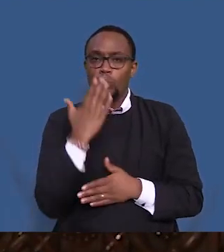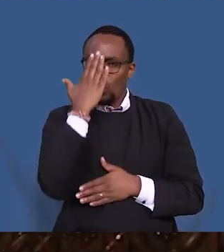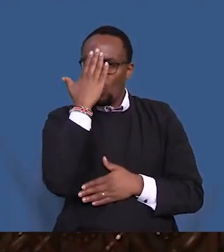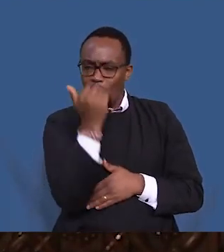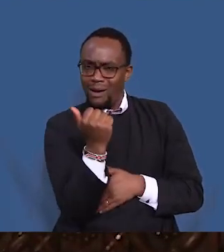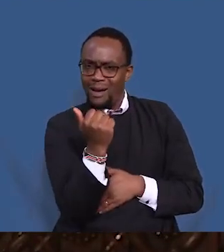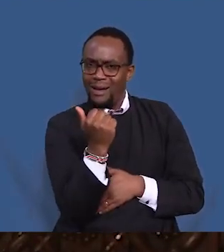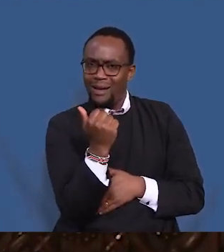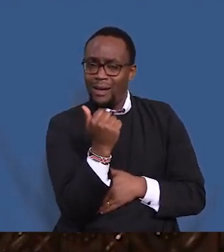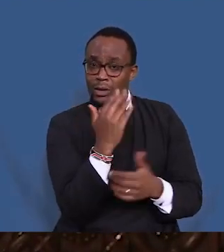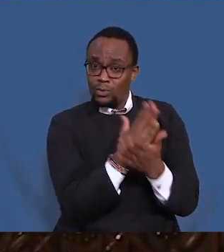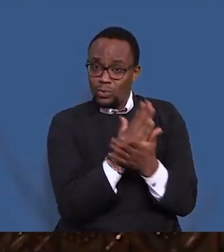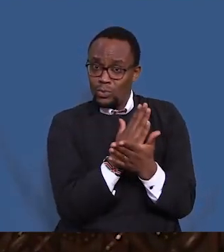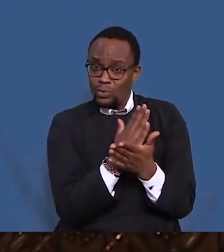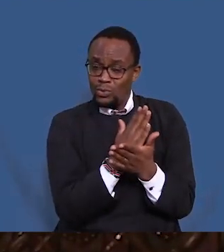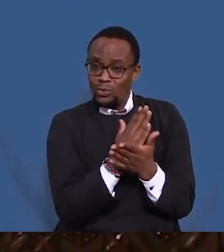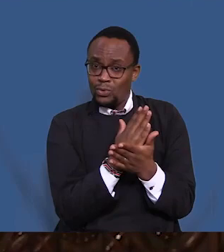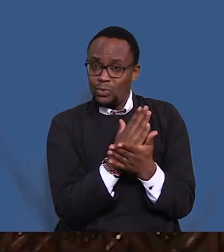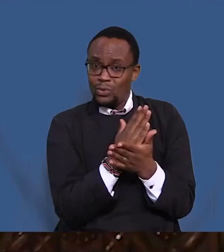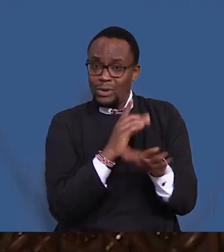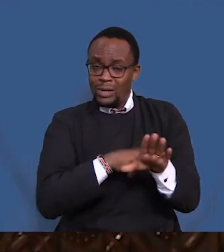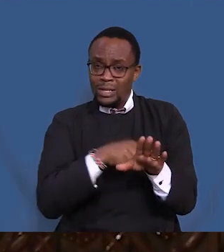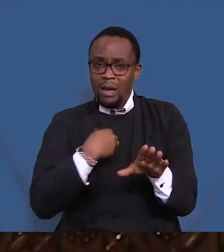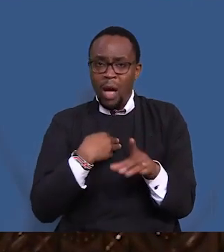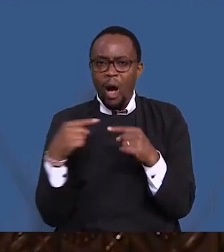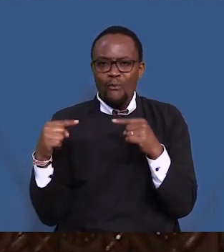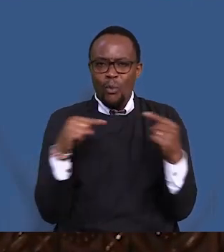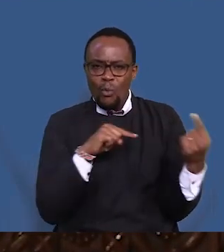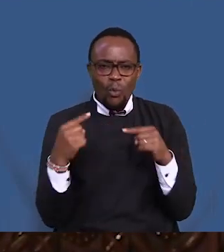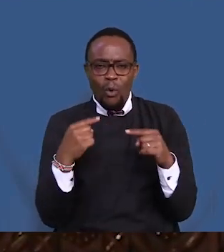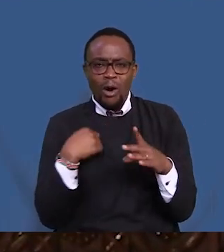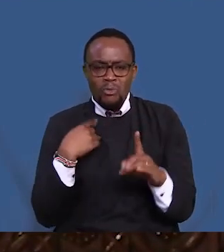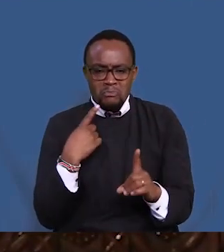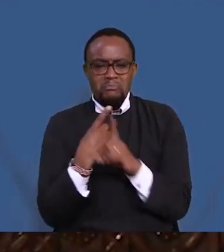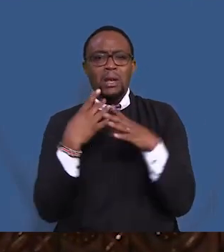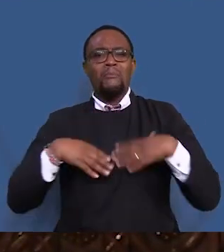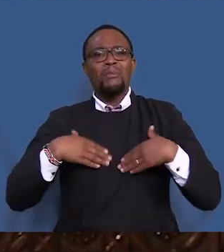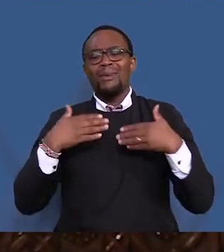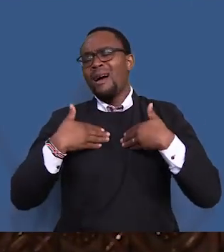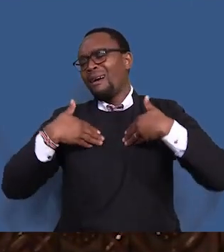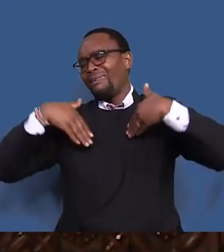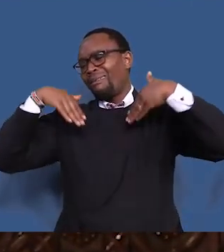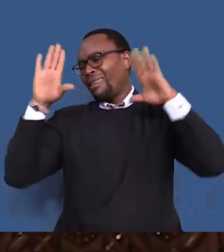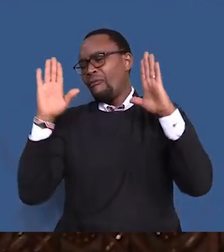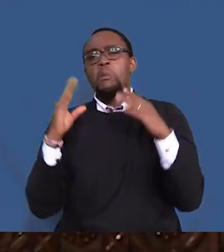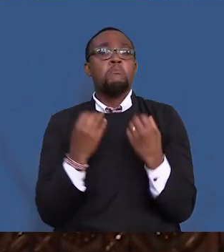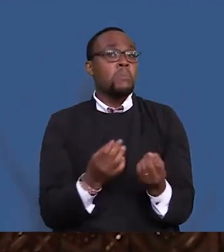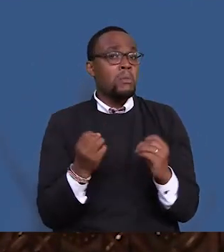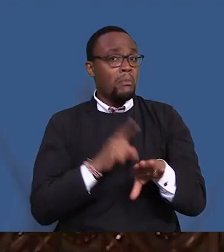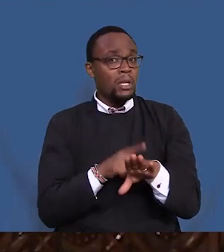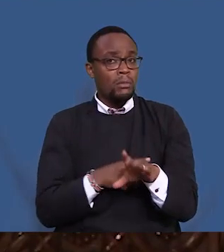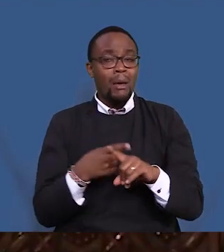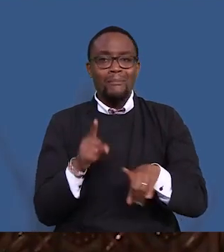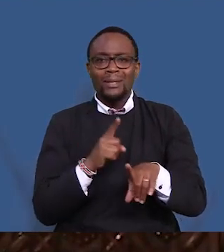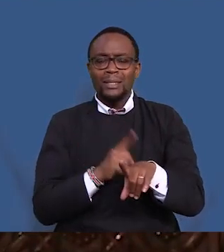Because it is true that even when you engage in war, you meet people who are giving up along the way. But even